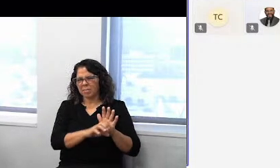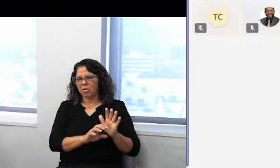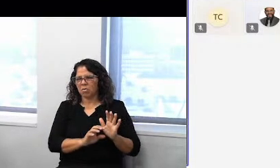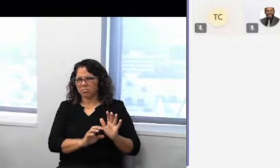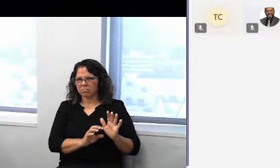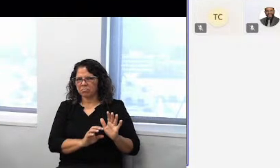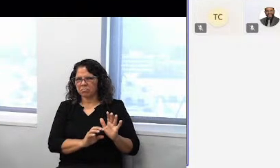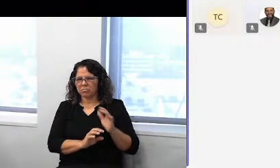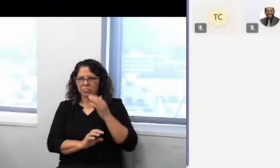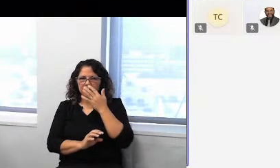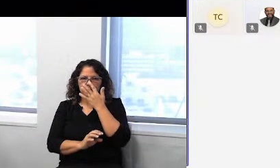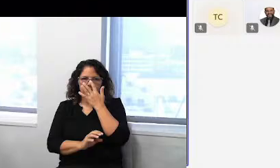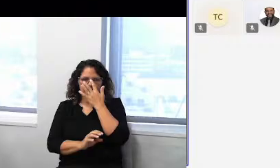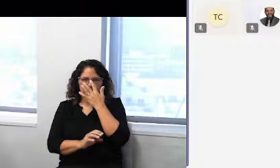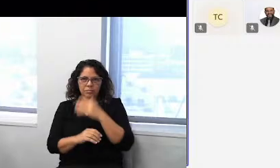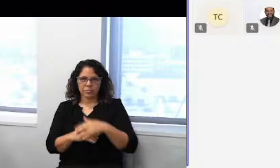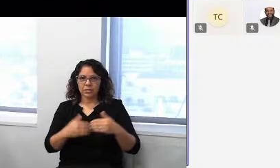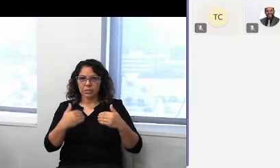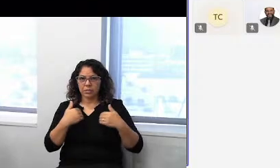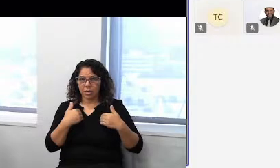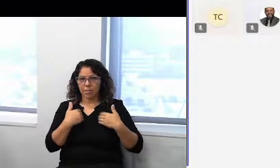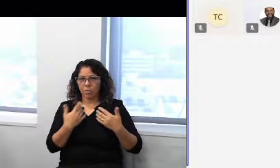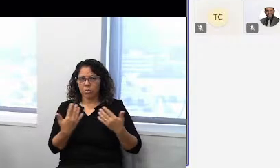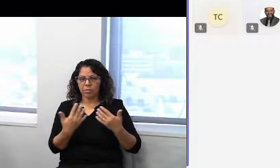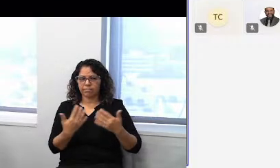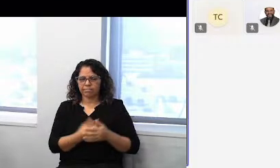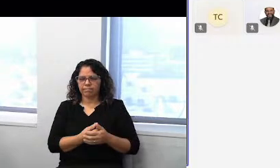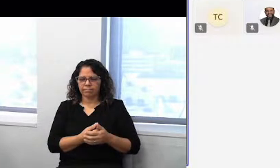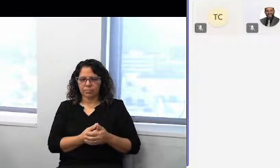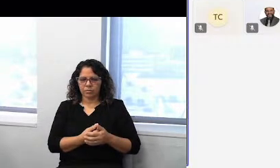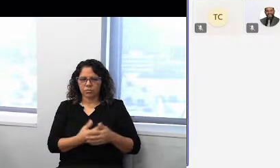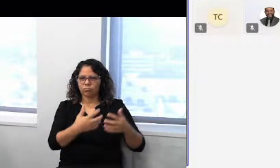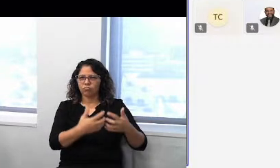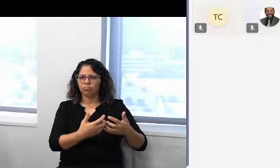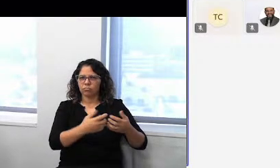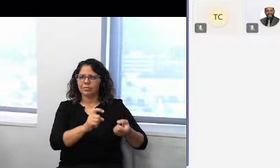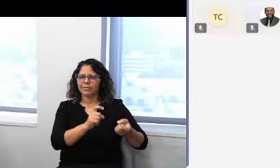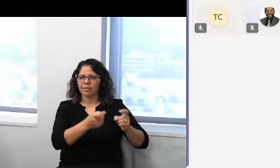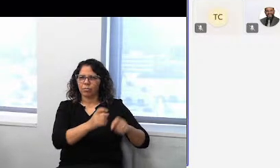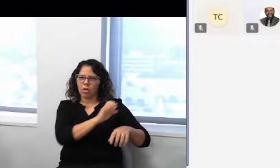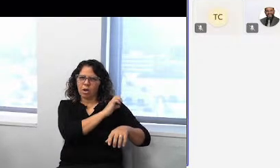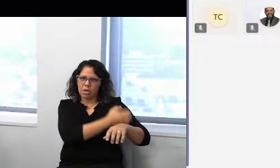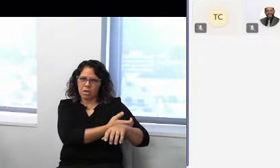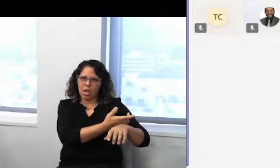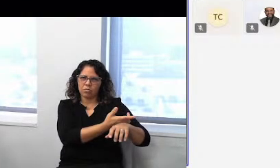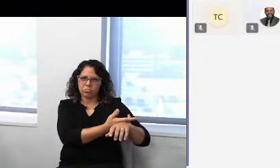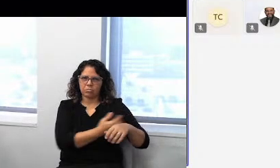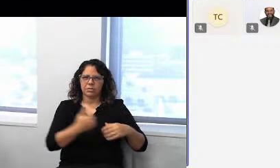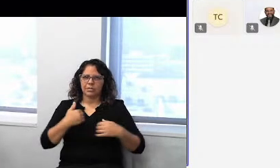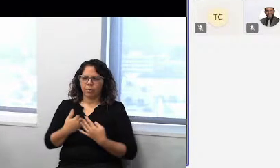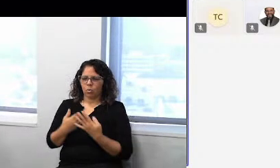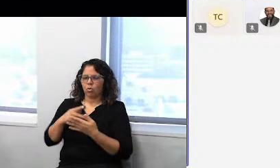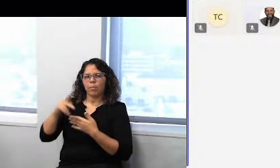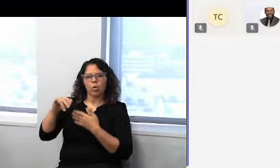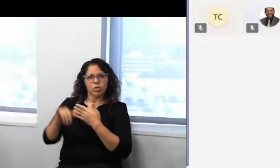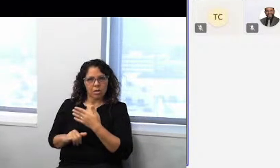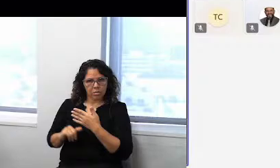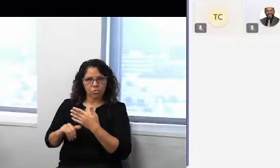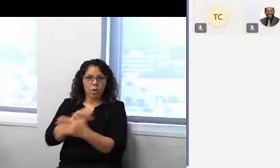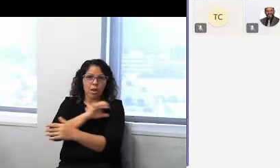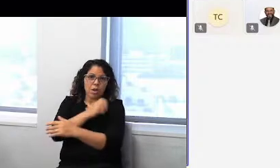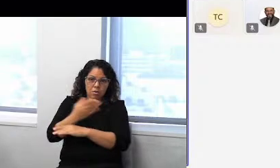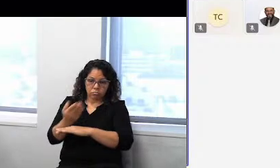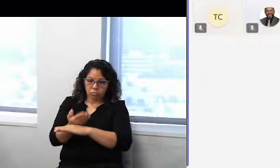You have one transformer and you have 4 renewable projects coming into that hub. Definitely being able to size